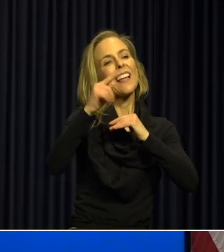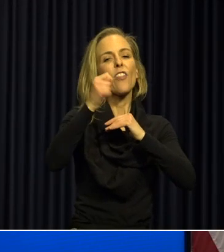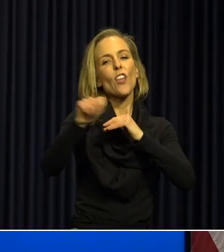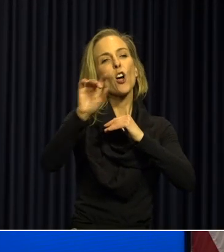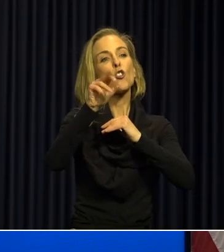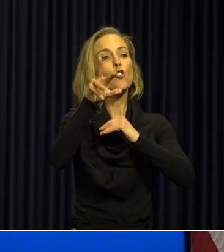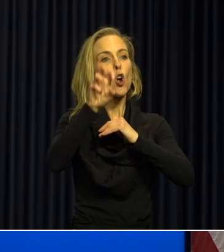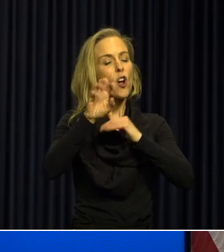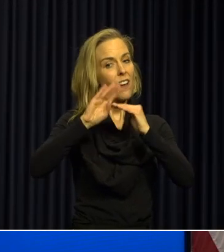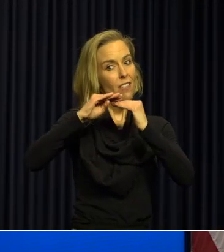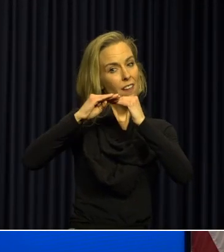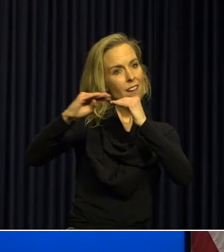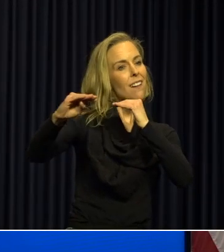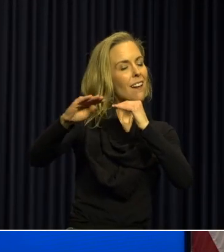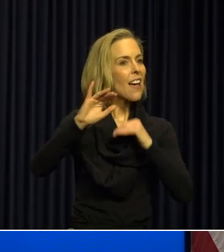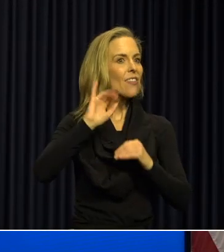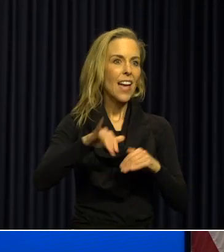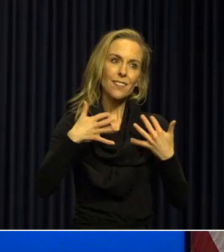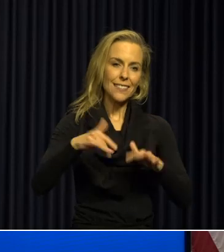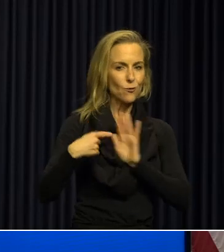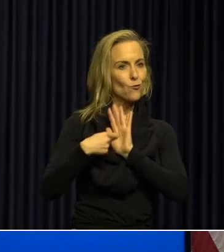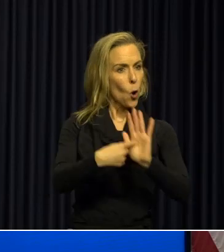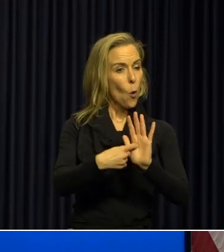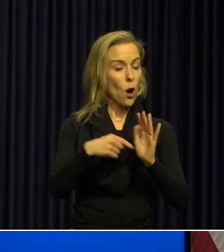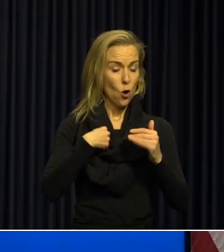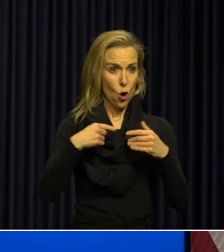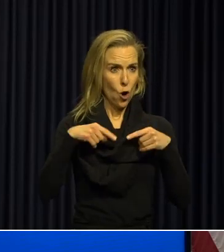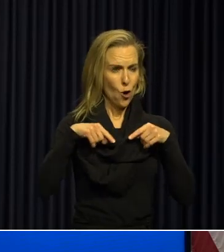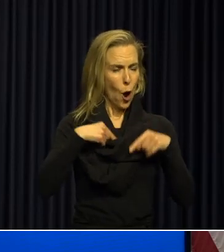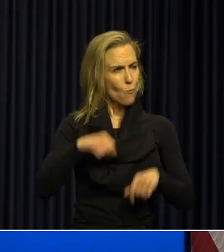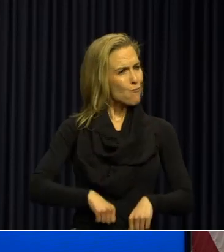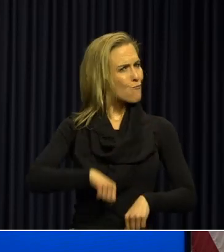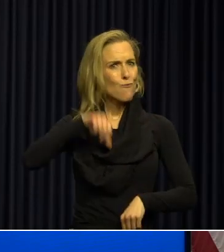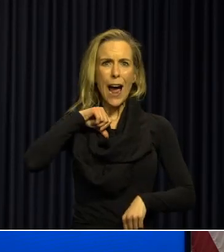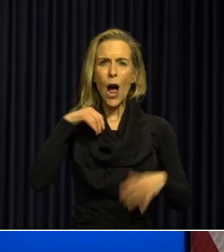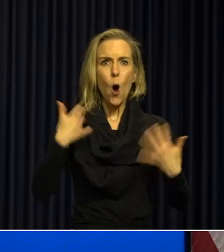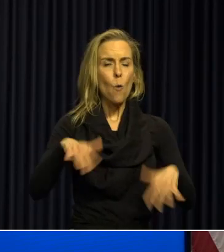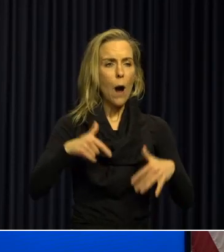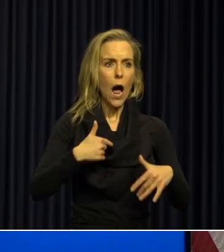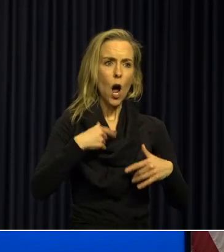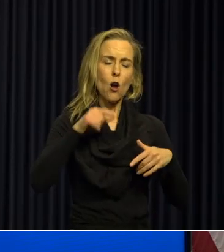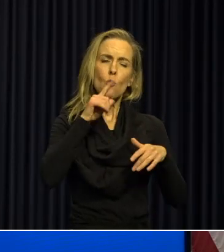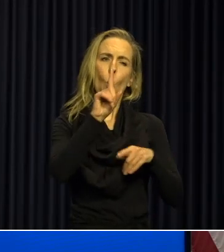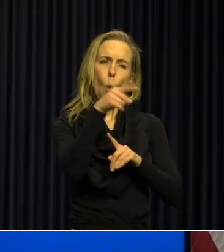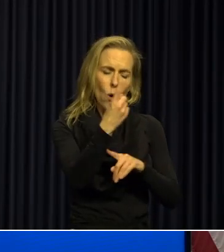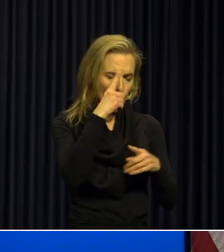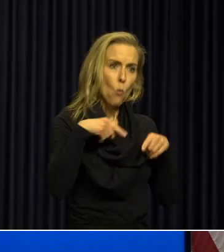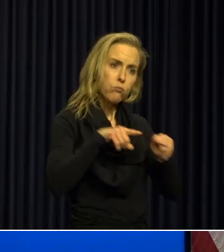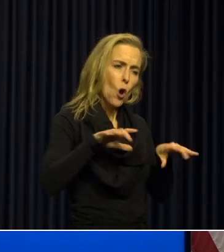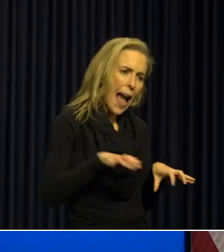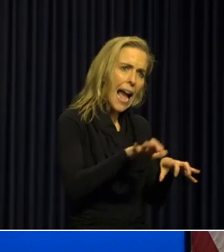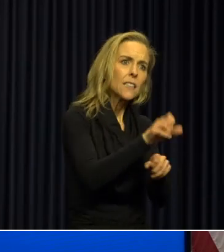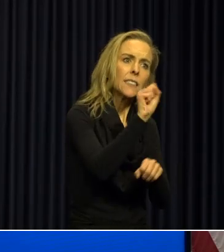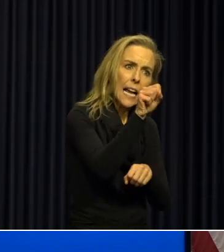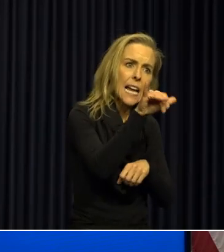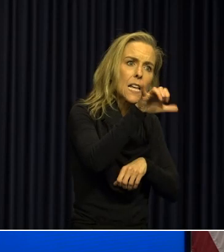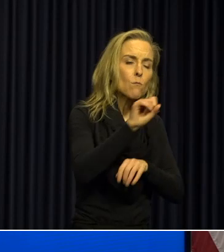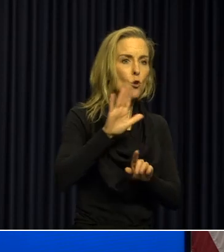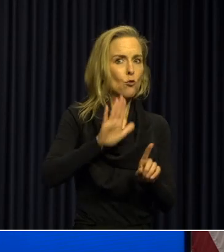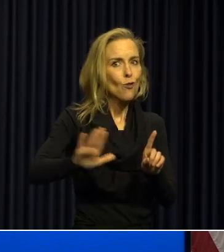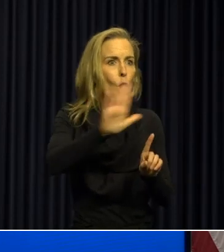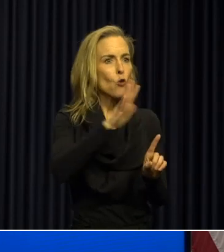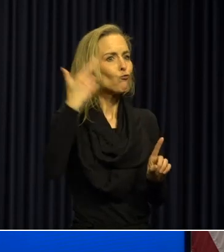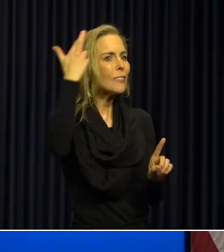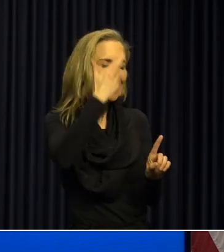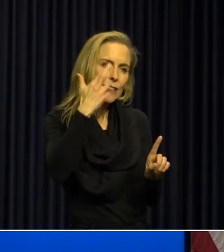I'm incredibly proud, not just of our actions during this, but the reasons for your actions. And I hope we come out of this